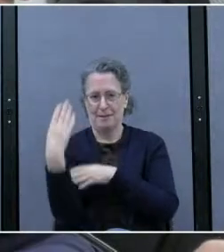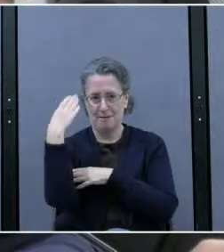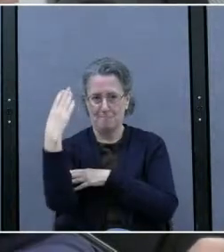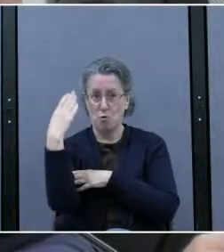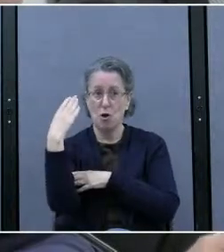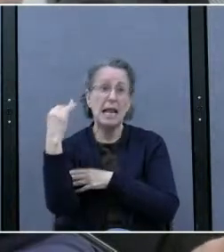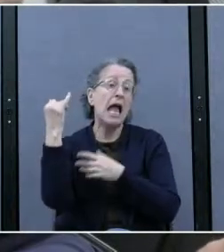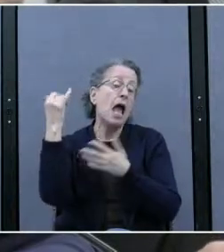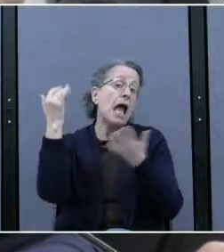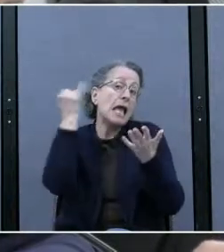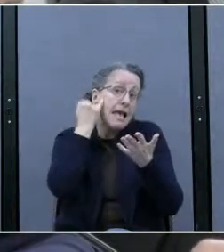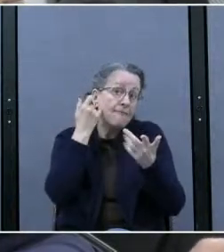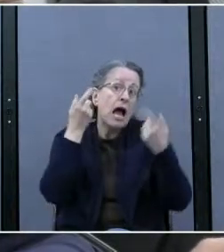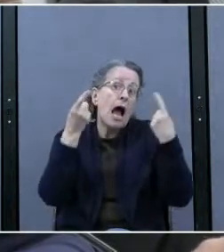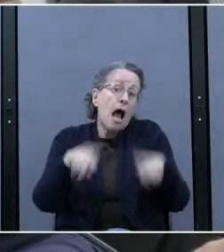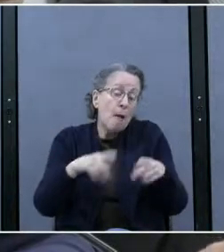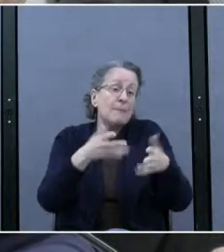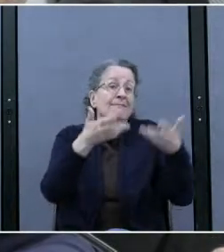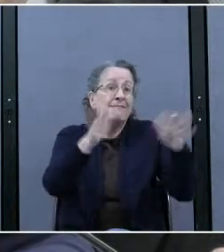p.m. Questions on that?